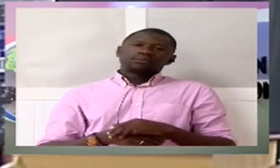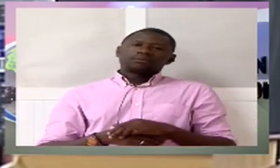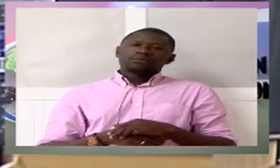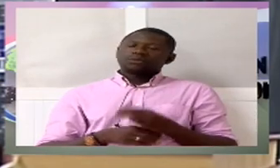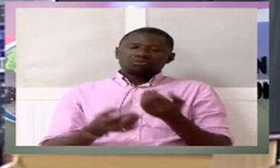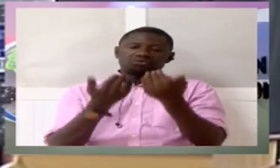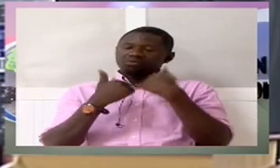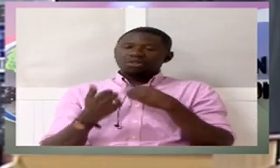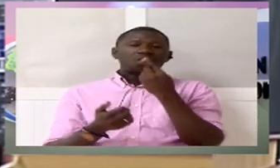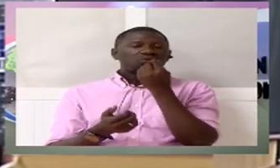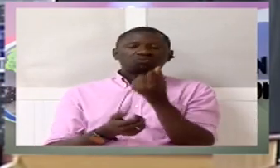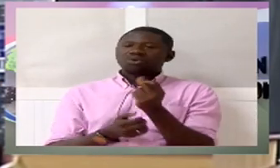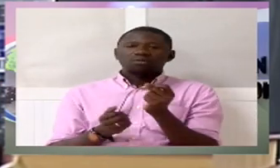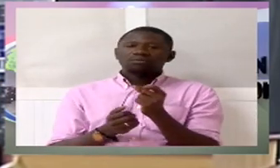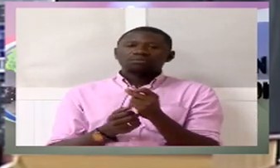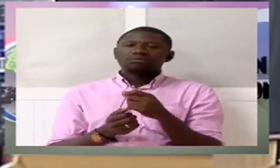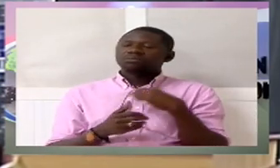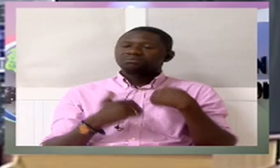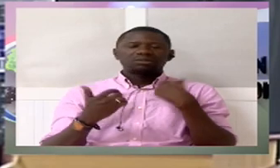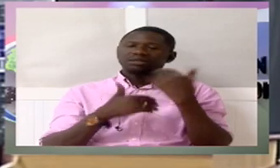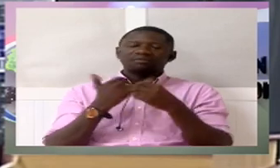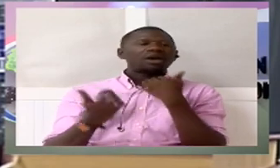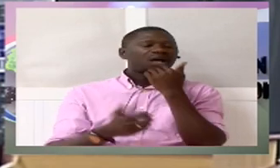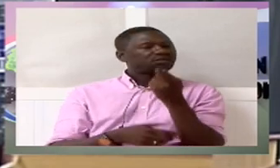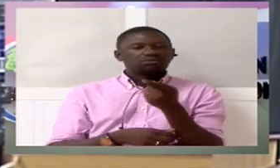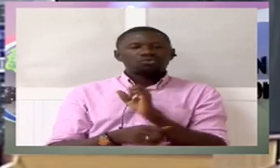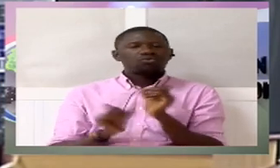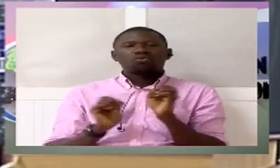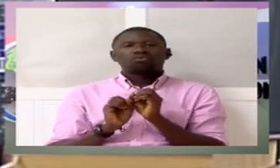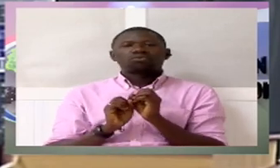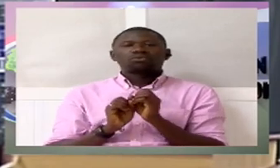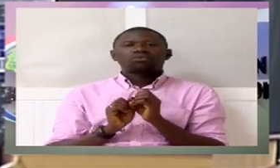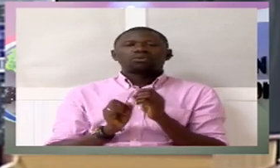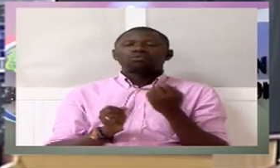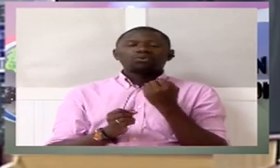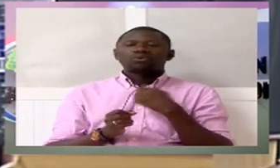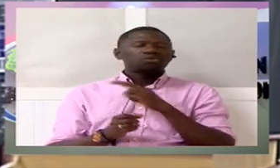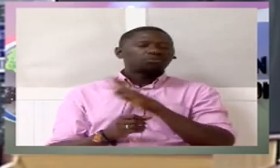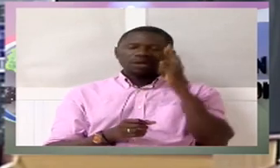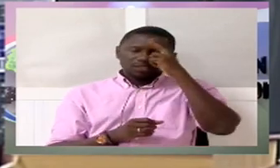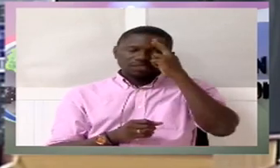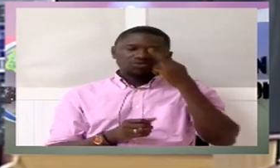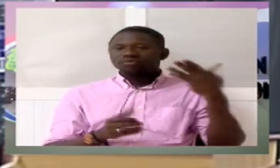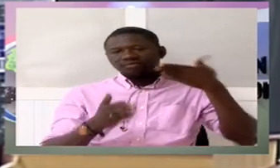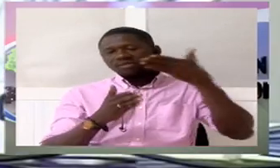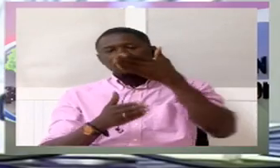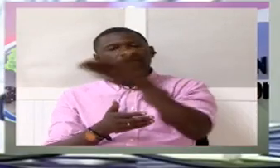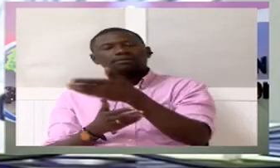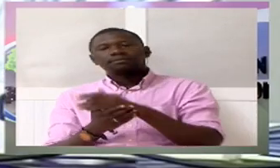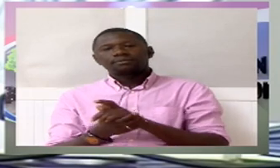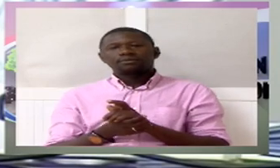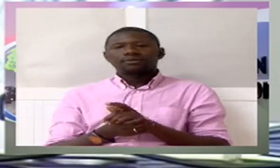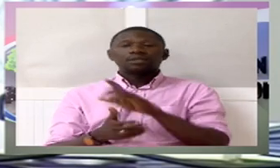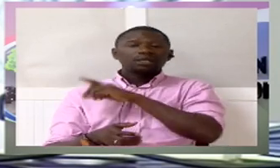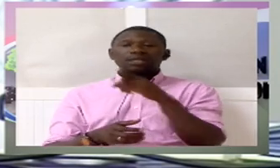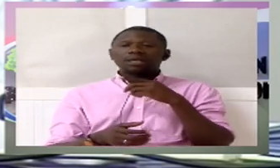skuru dinna. They gave me no sugar. I also did not ask them. Because woman to see nunje. Because that was not my reason for being there. Did they